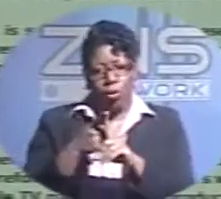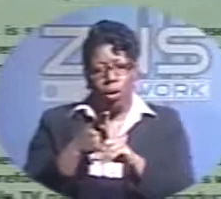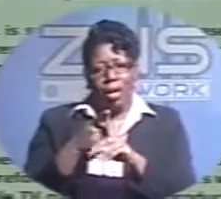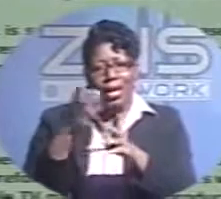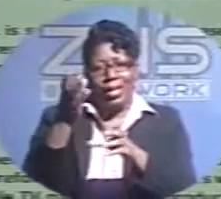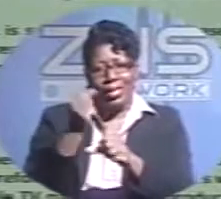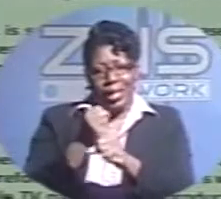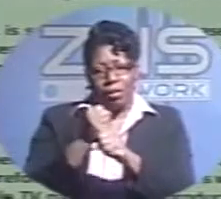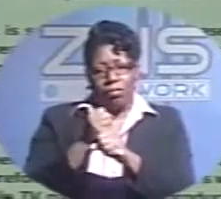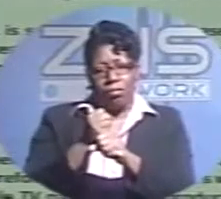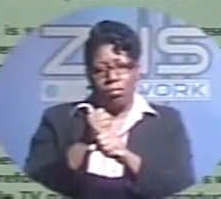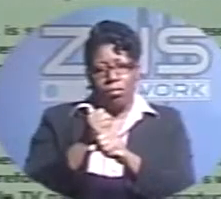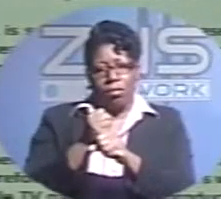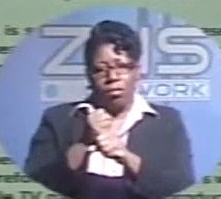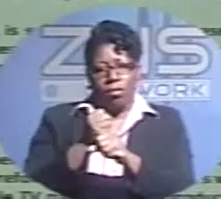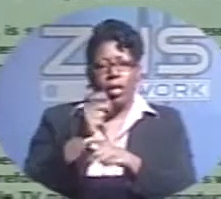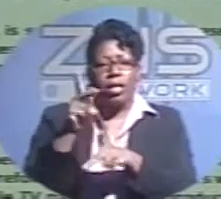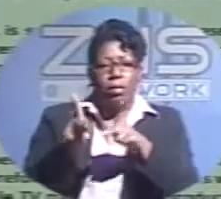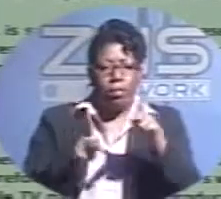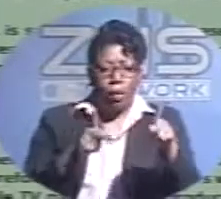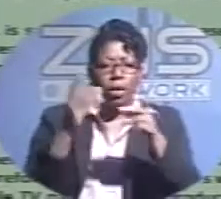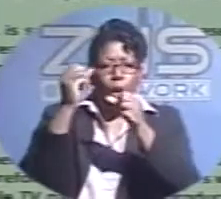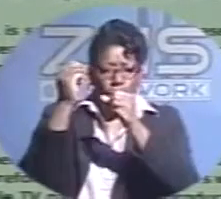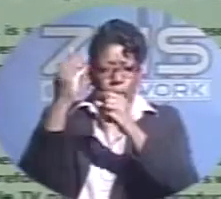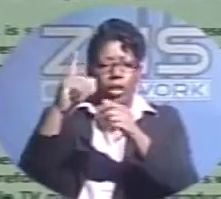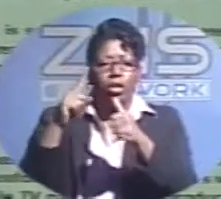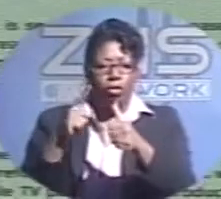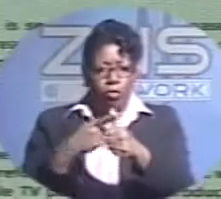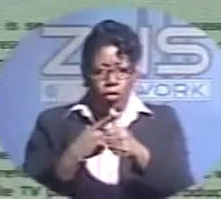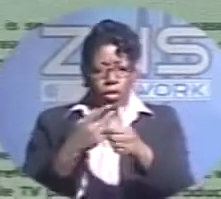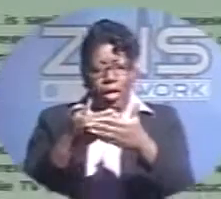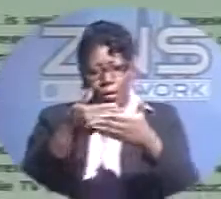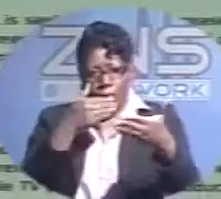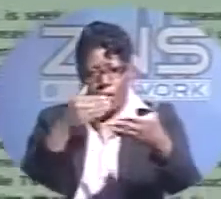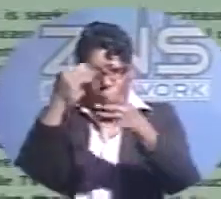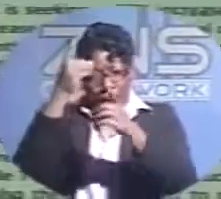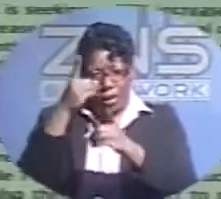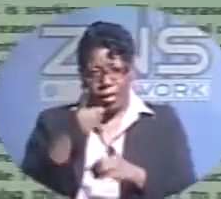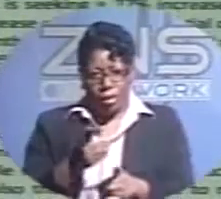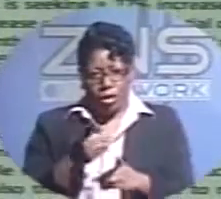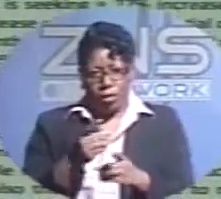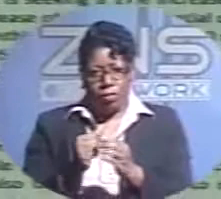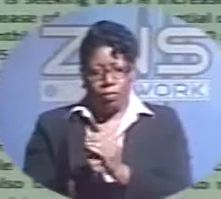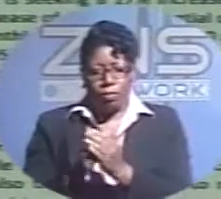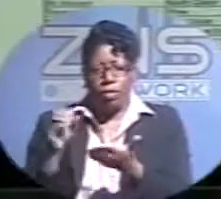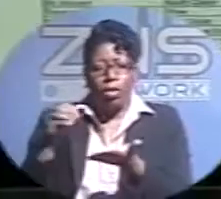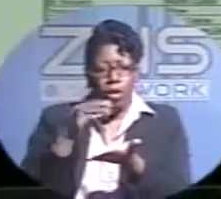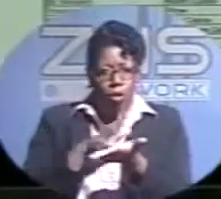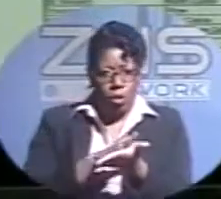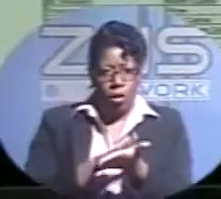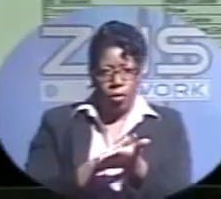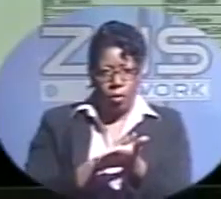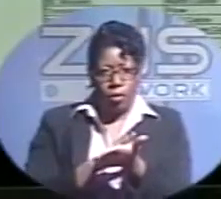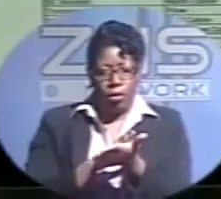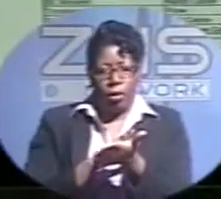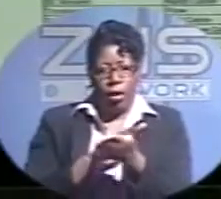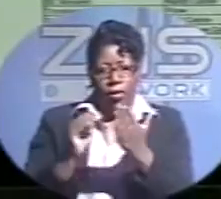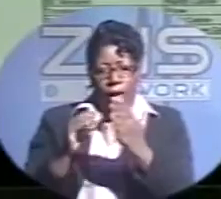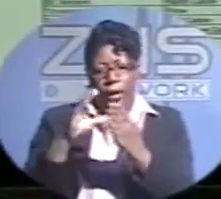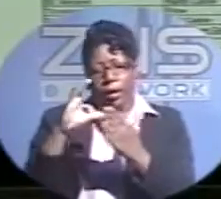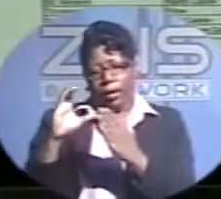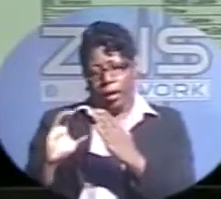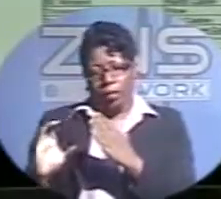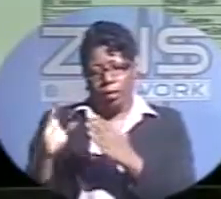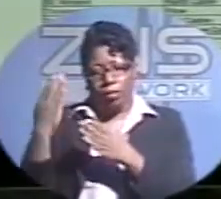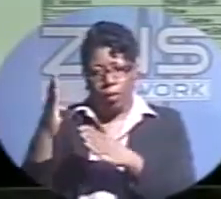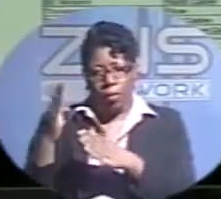opinion on the matter before a decision is made. According to the document, the average rate of cable services in the 25